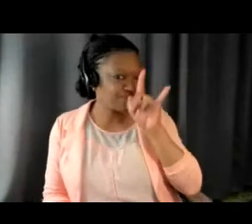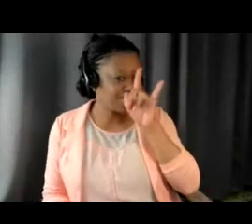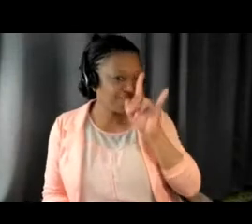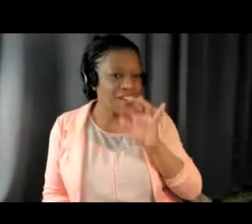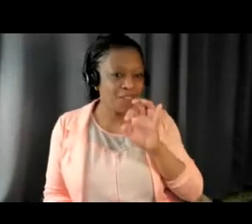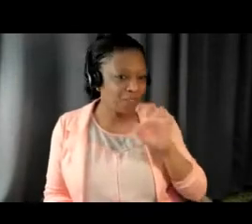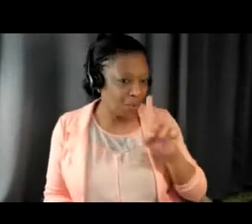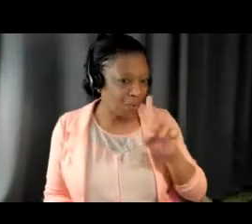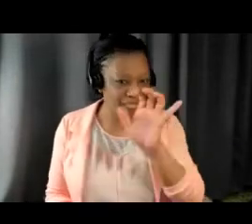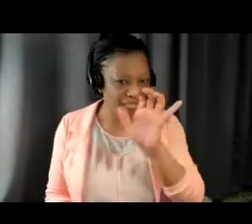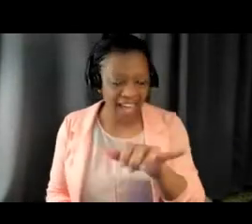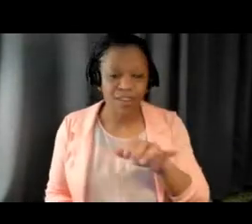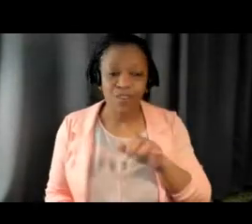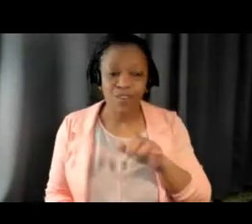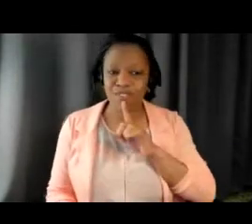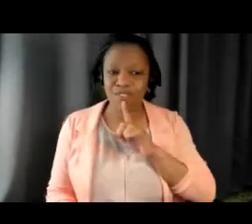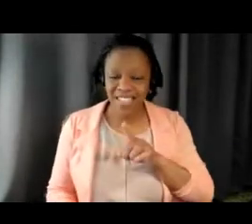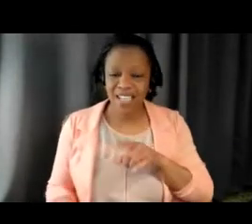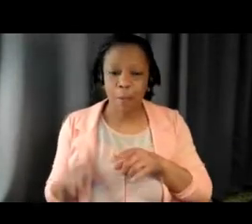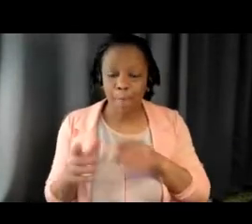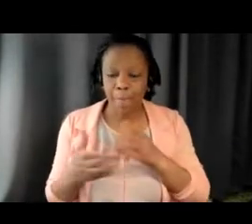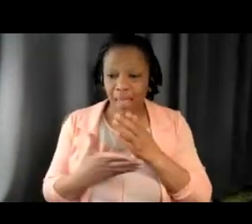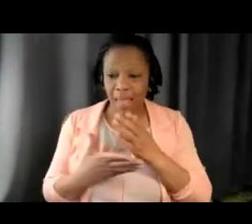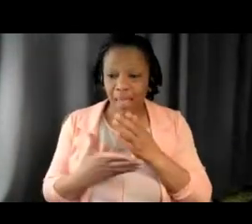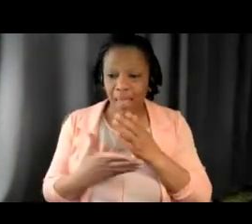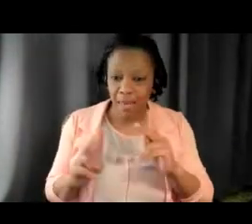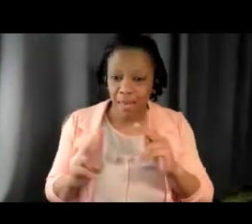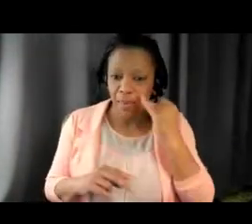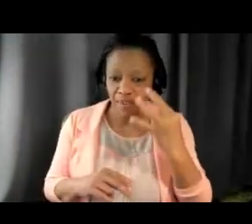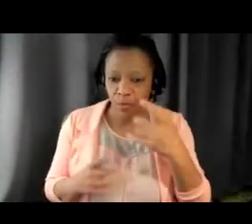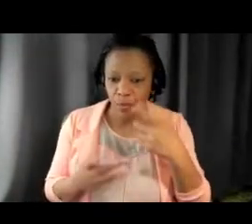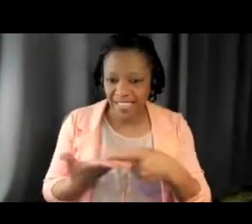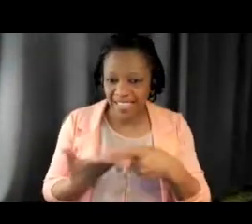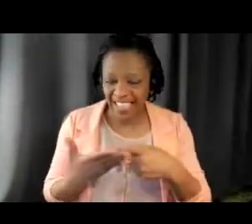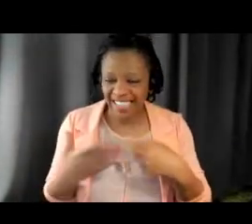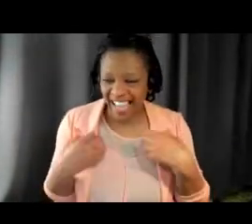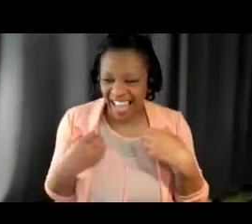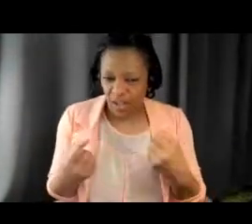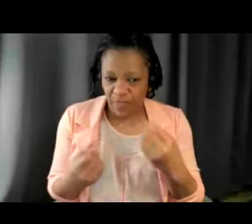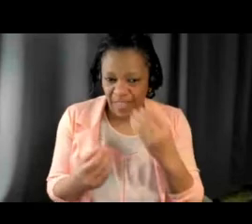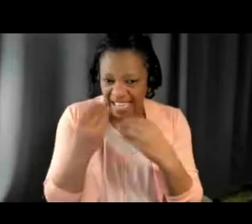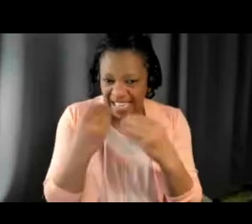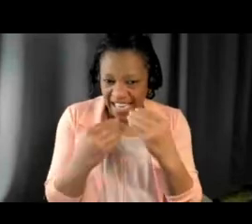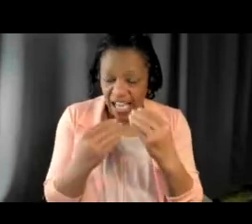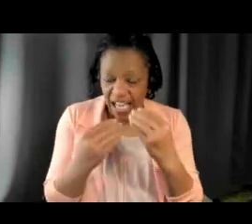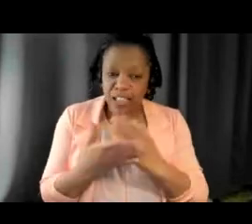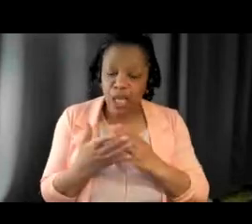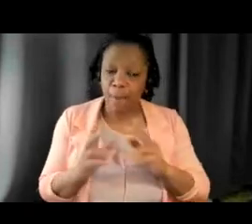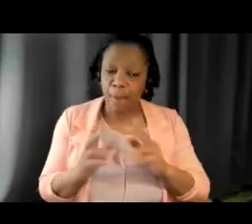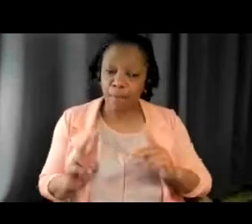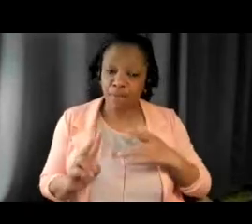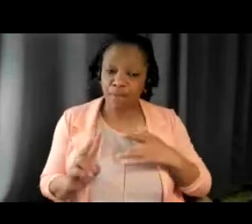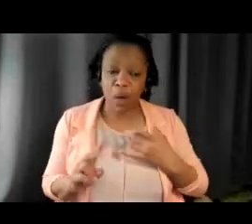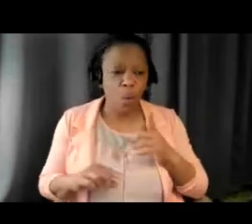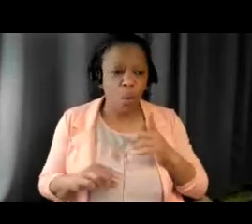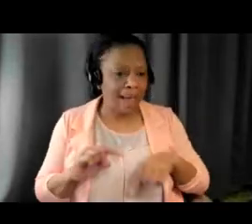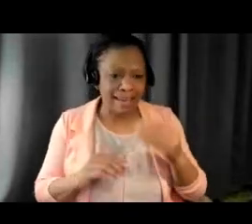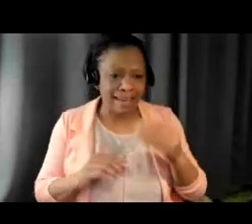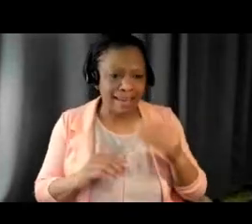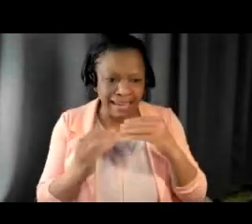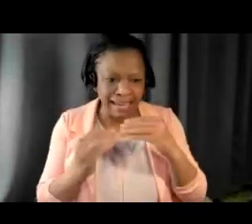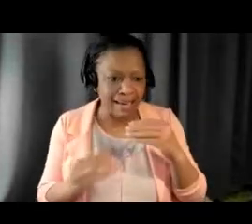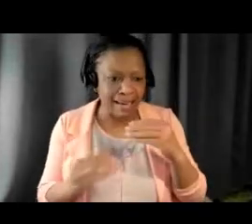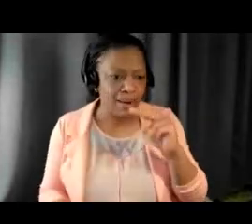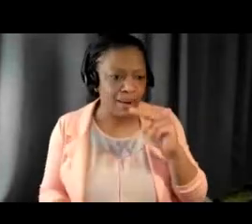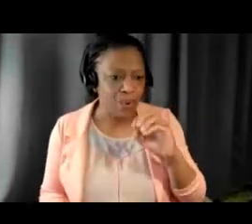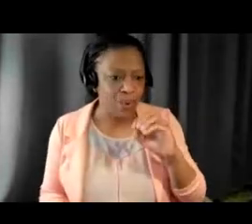So, see, some people, because when we talk about healthy eating, all that, they think, okay, well, now I can't have my noodles anymore. Exactly. Now let me take to my other favorite